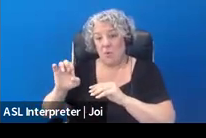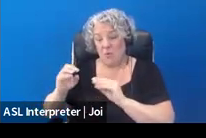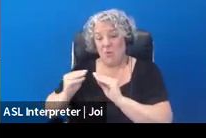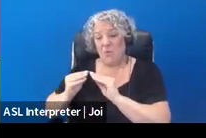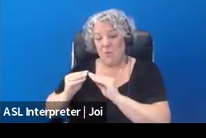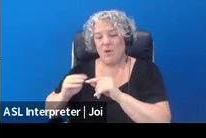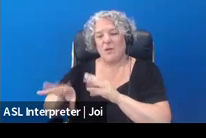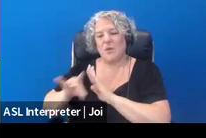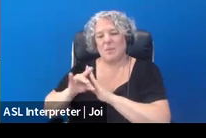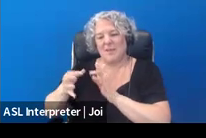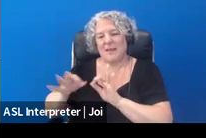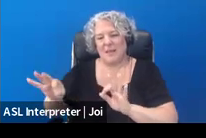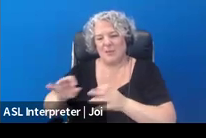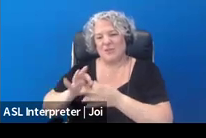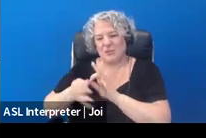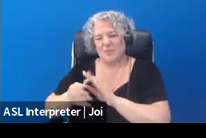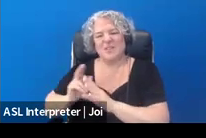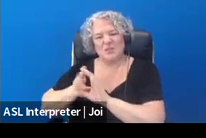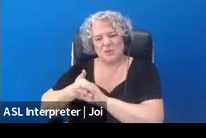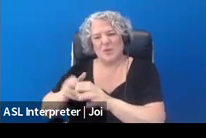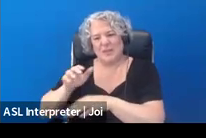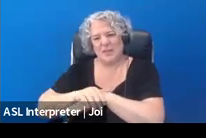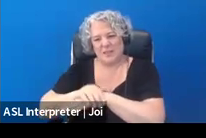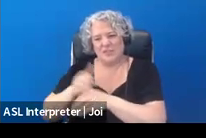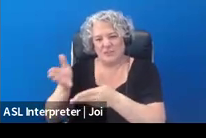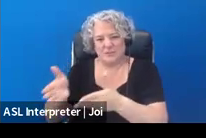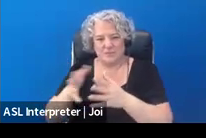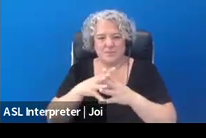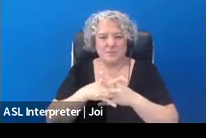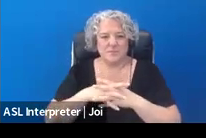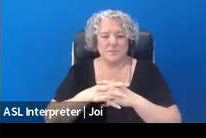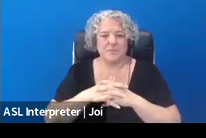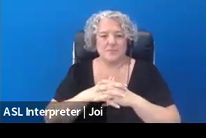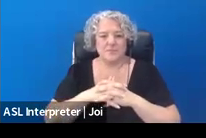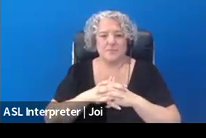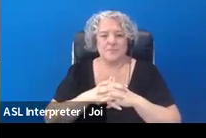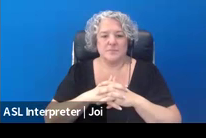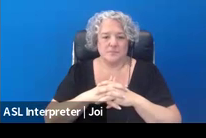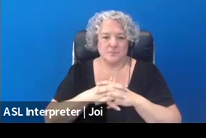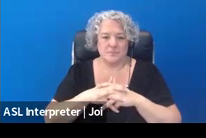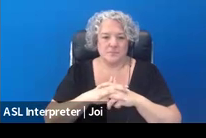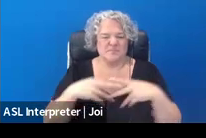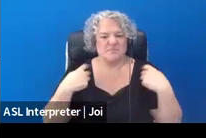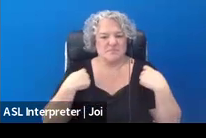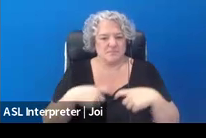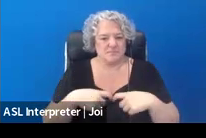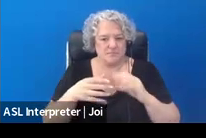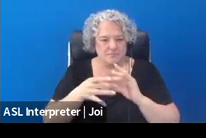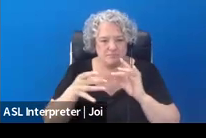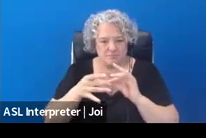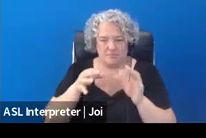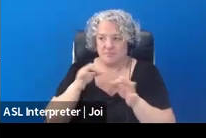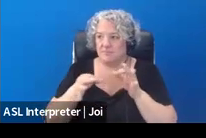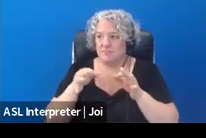language interpretation and once again join the English channel there. Para acceder a la interpretación simultánea al español, para todas